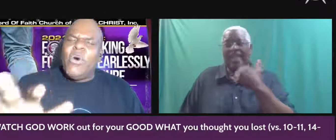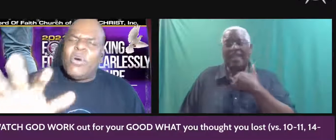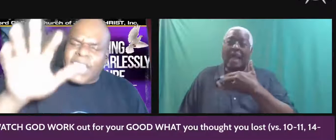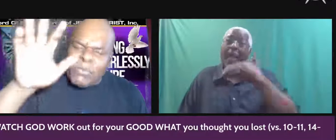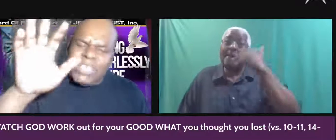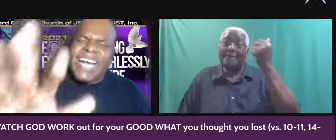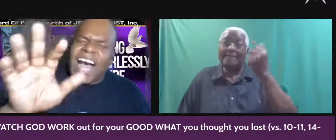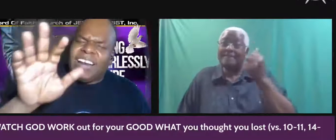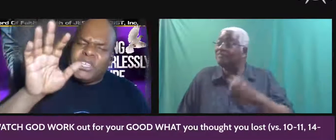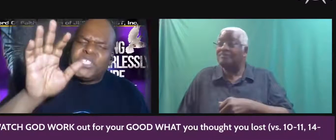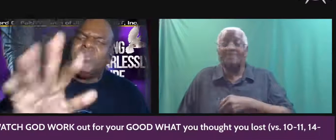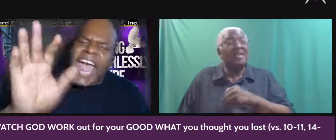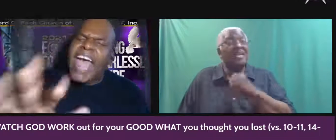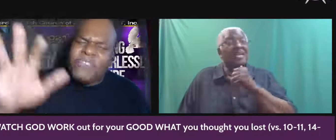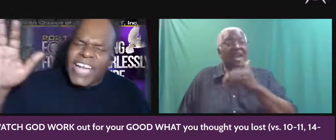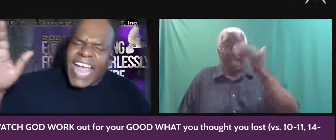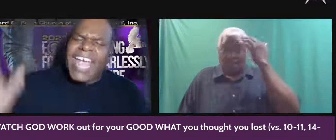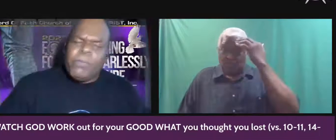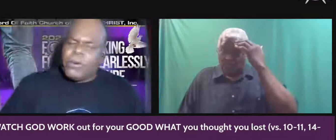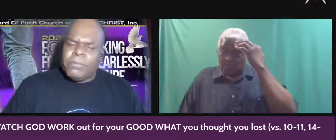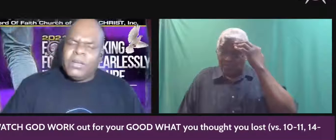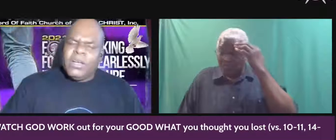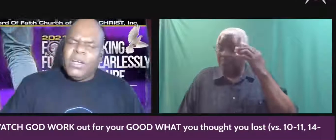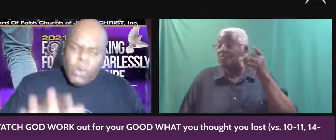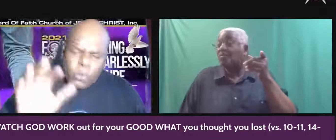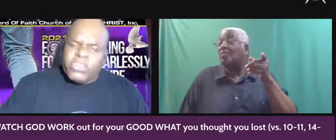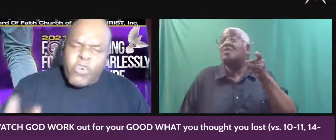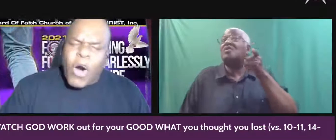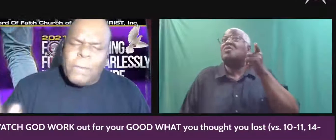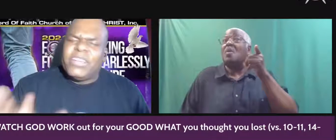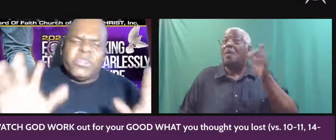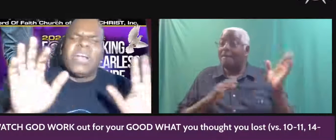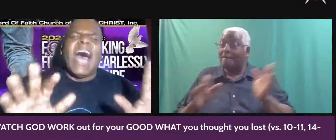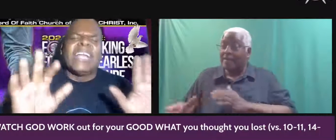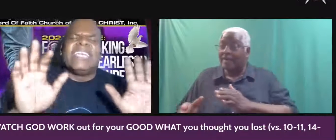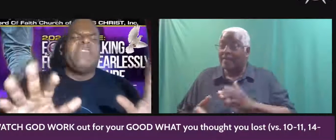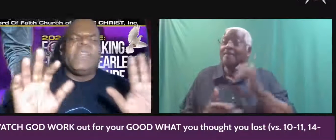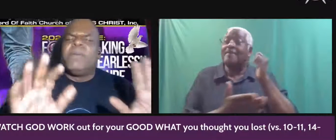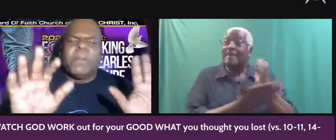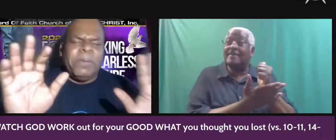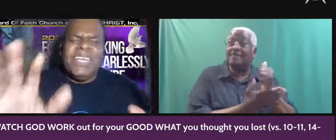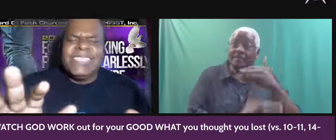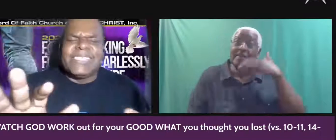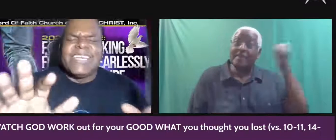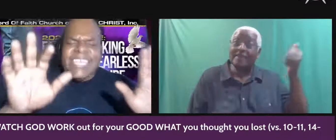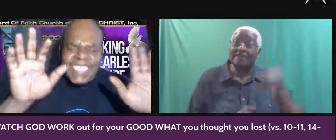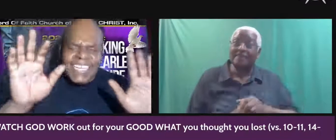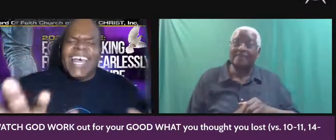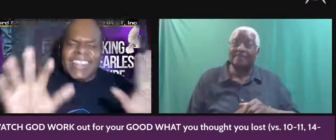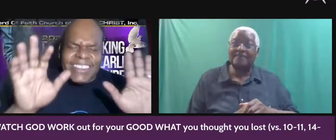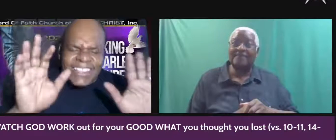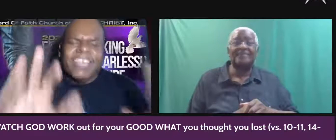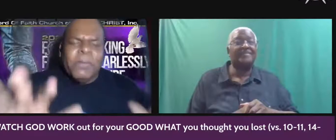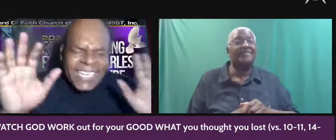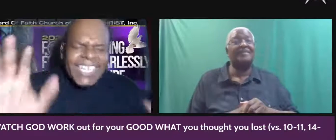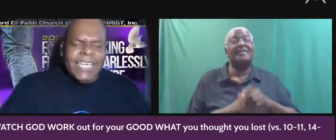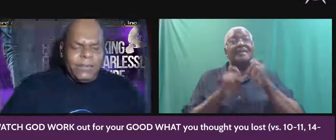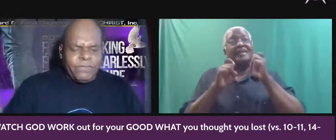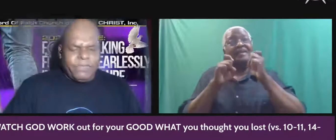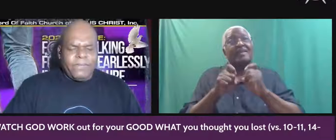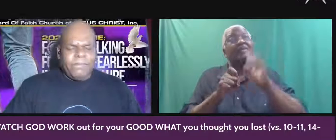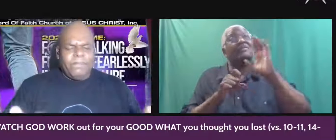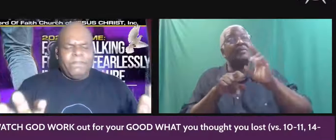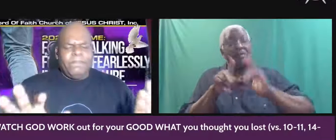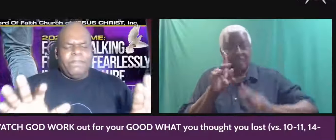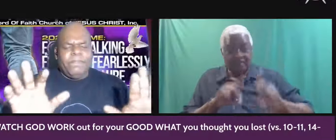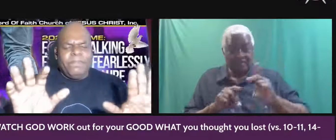not knowing that what God, what you had for Abram was far better. So God, give them the peace to let them